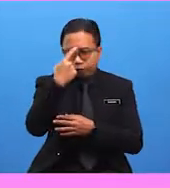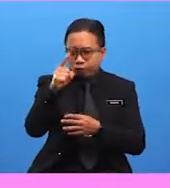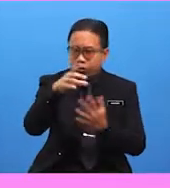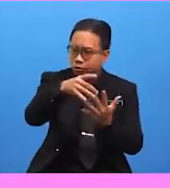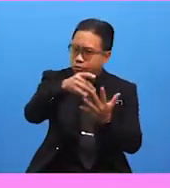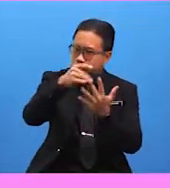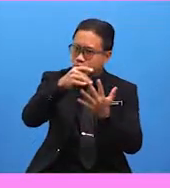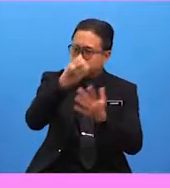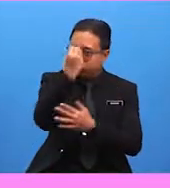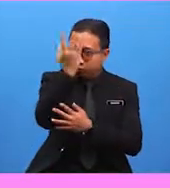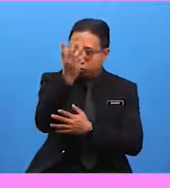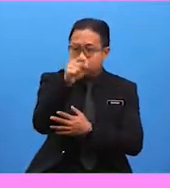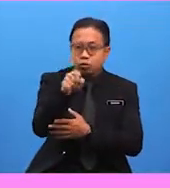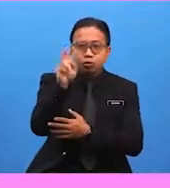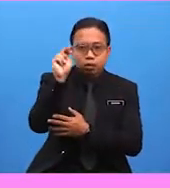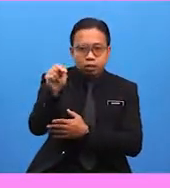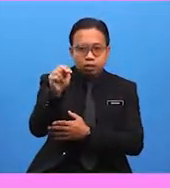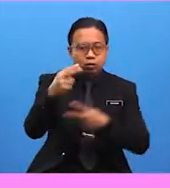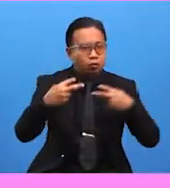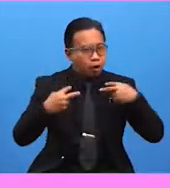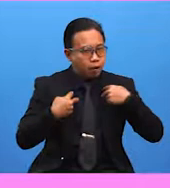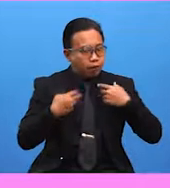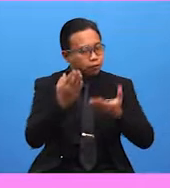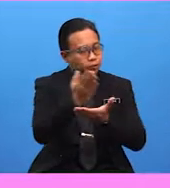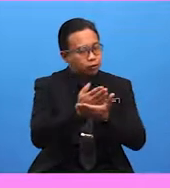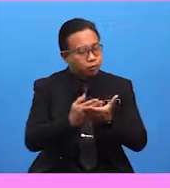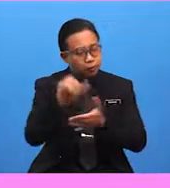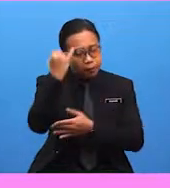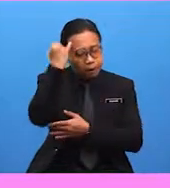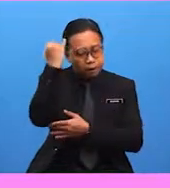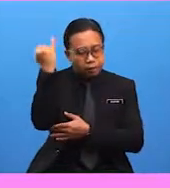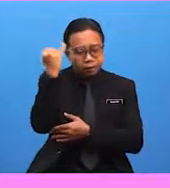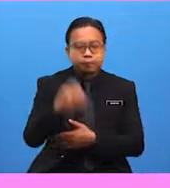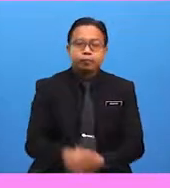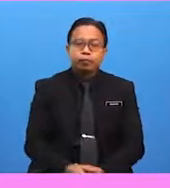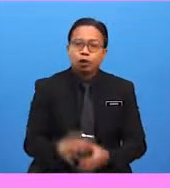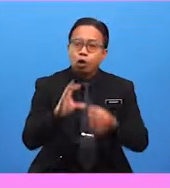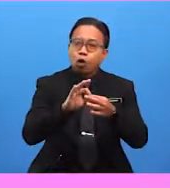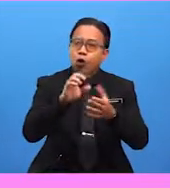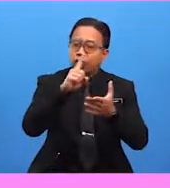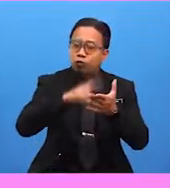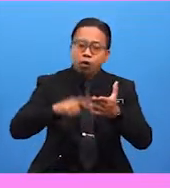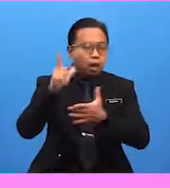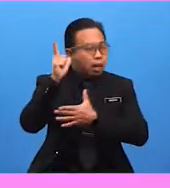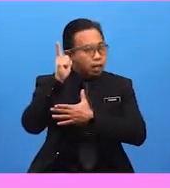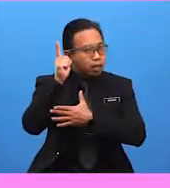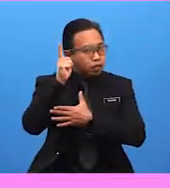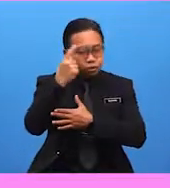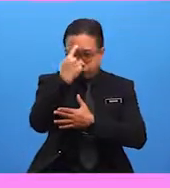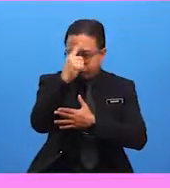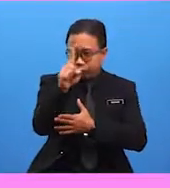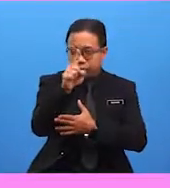information, you need to have some idea of what you're listening